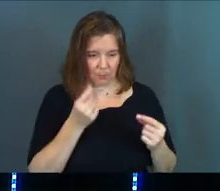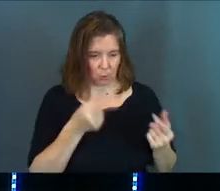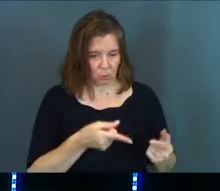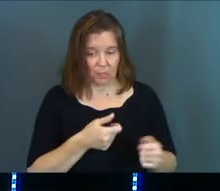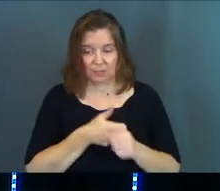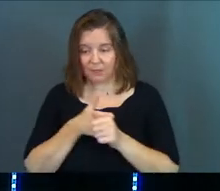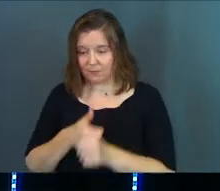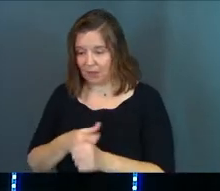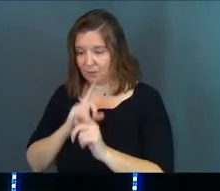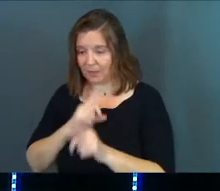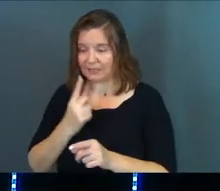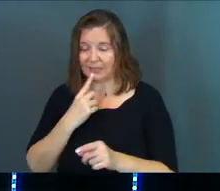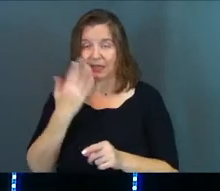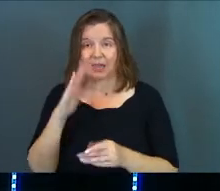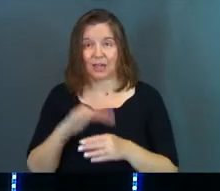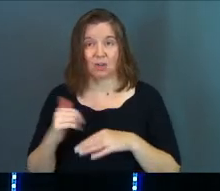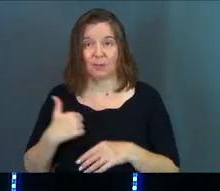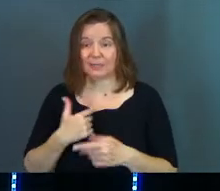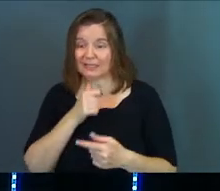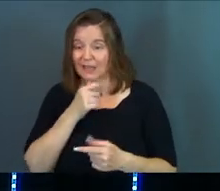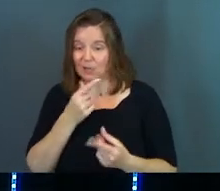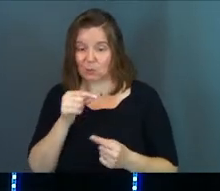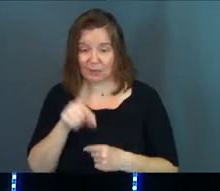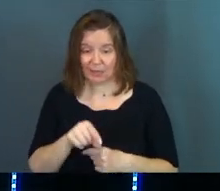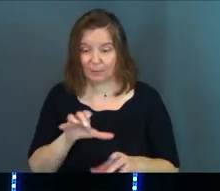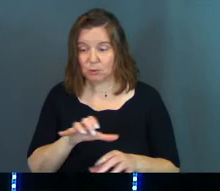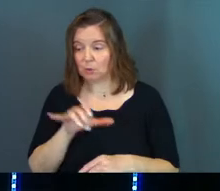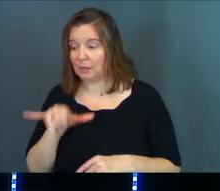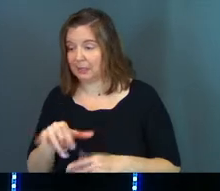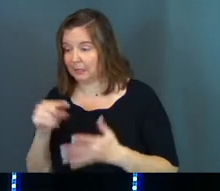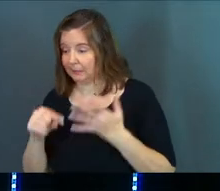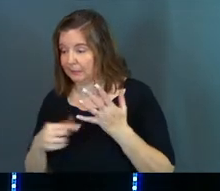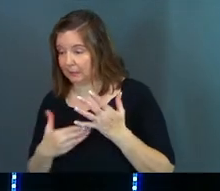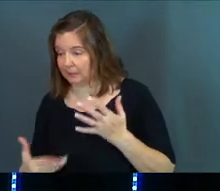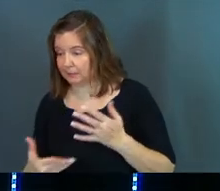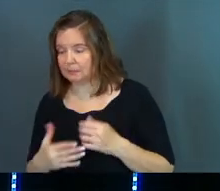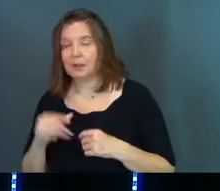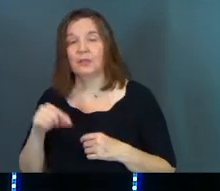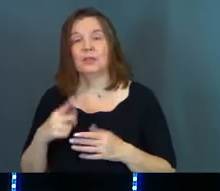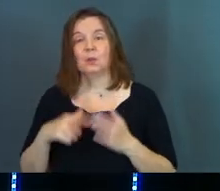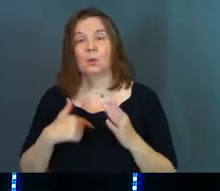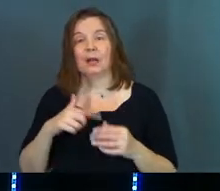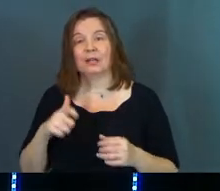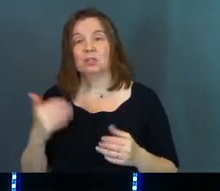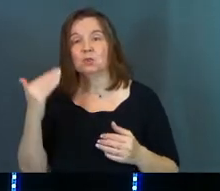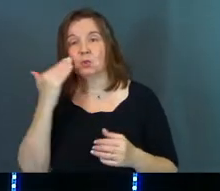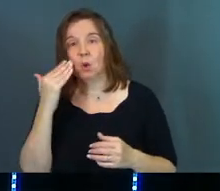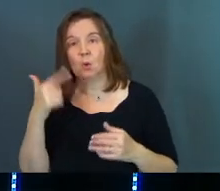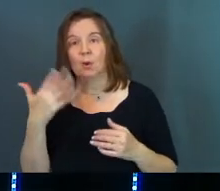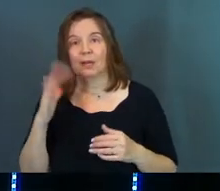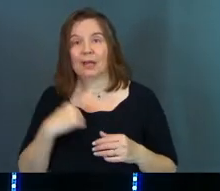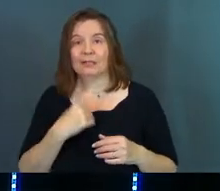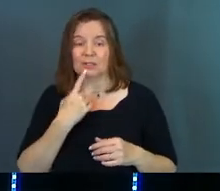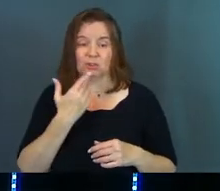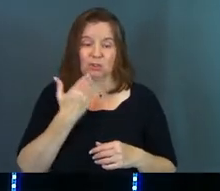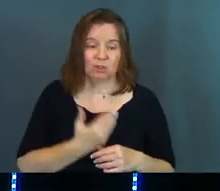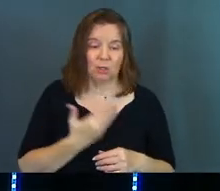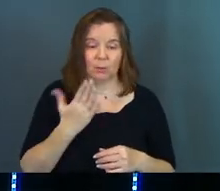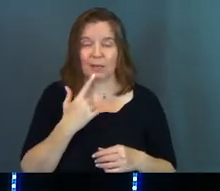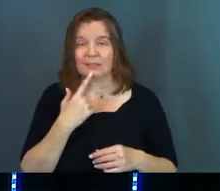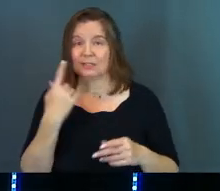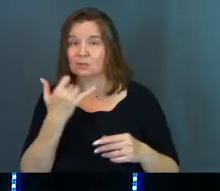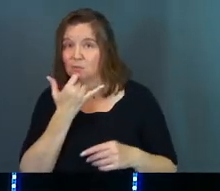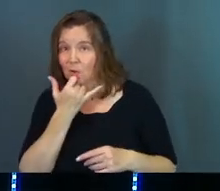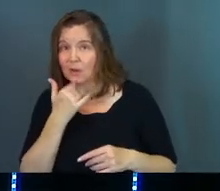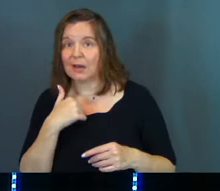to do, following the commandments and saying, God has called me to not do this, but to do these things. This is what I need to know, what God says is good, what God says